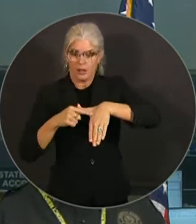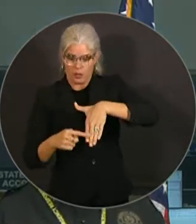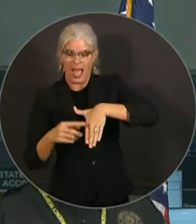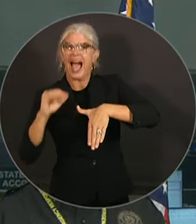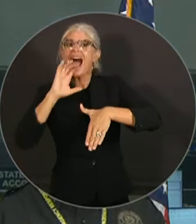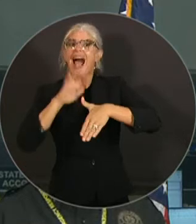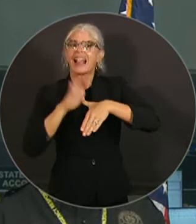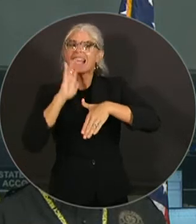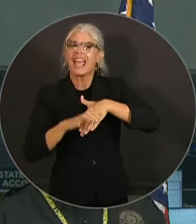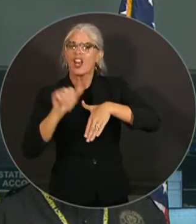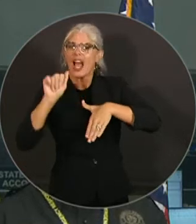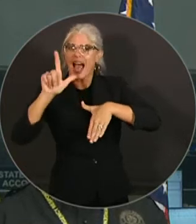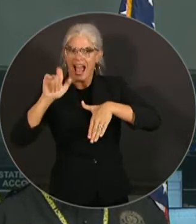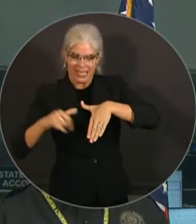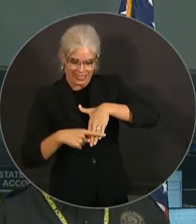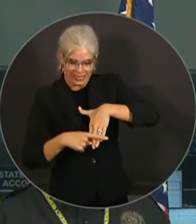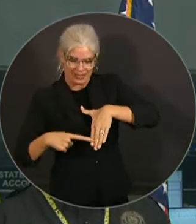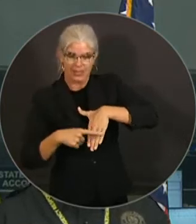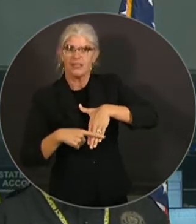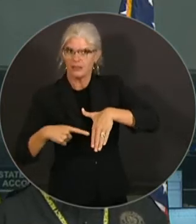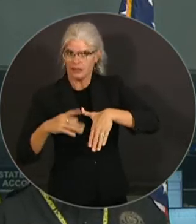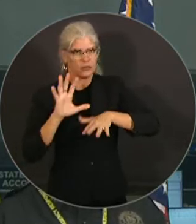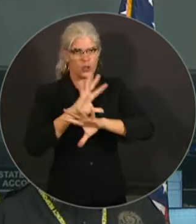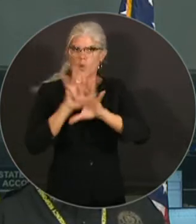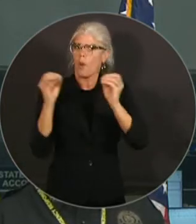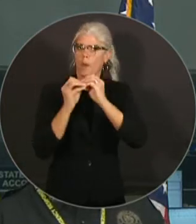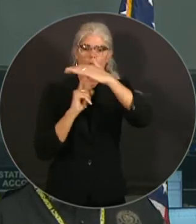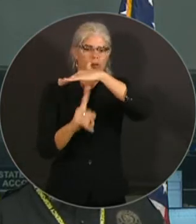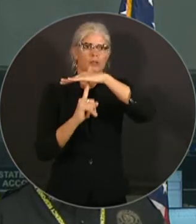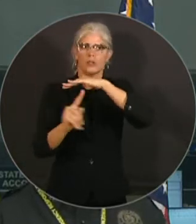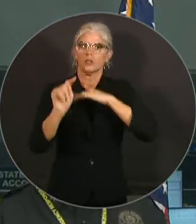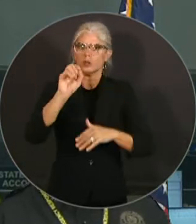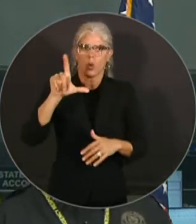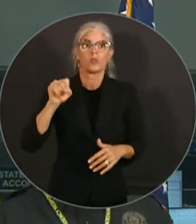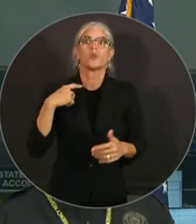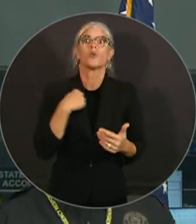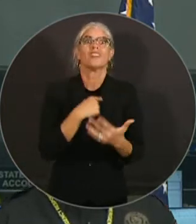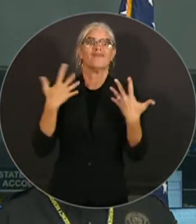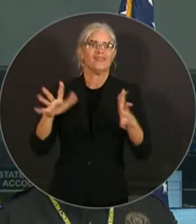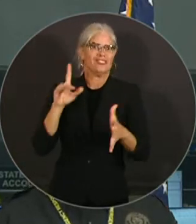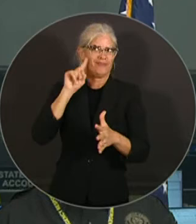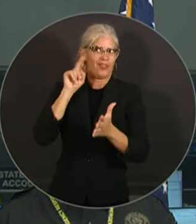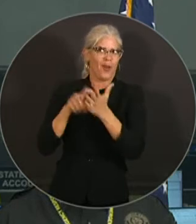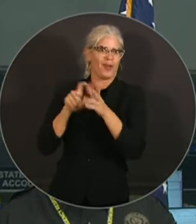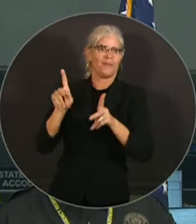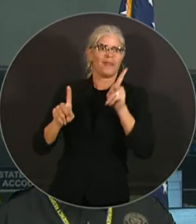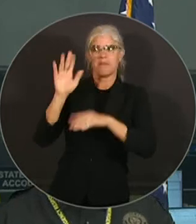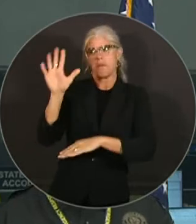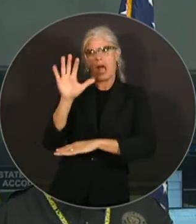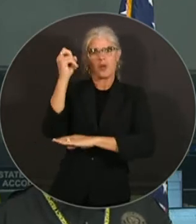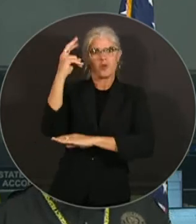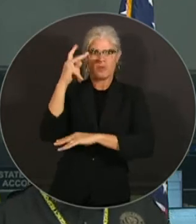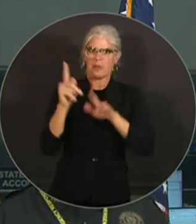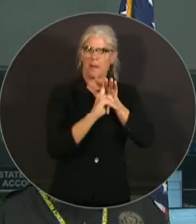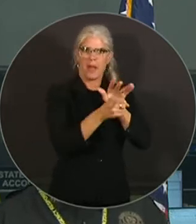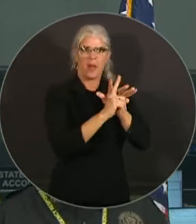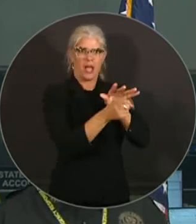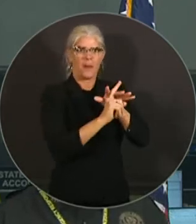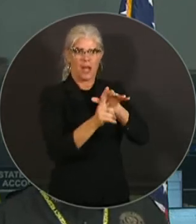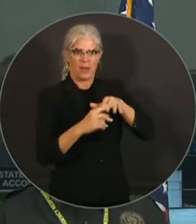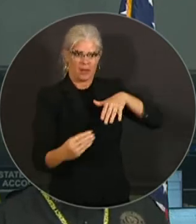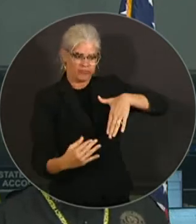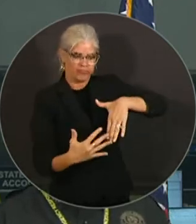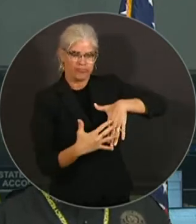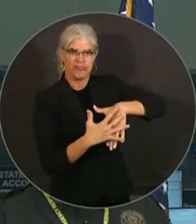evacuating. We've also, since noon today, we've seen people are starting to leave and evacuate. That is a very good thing. Traffic is continuing